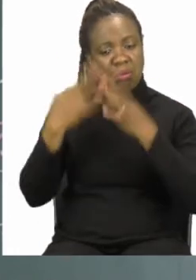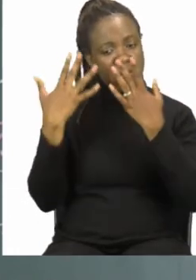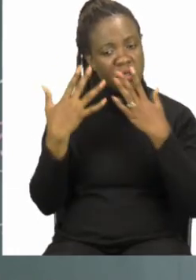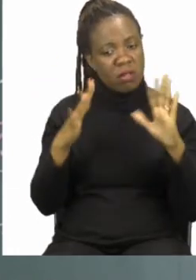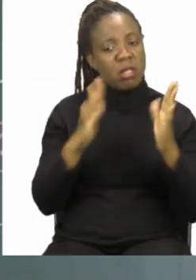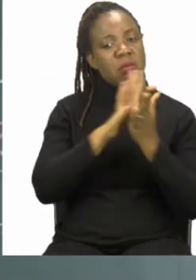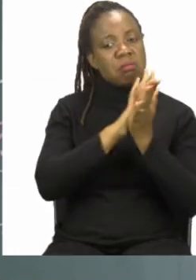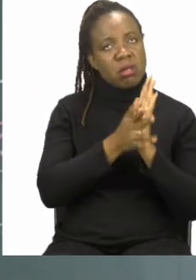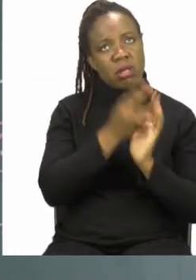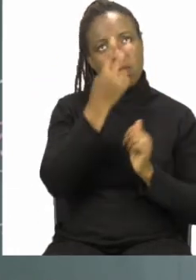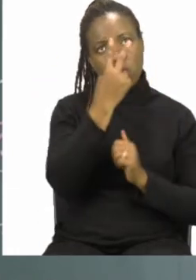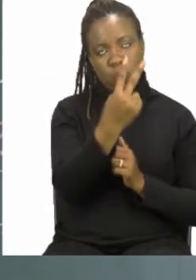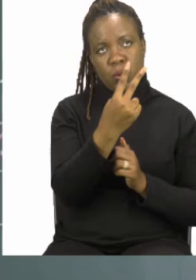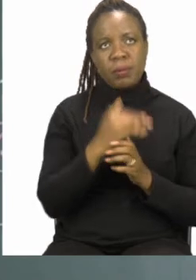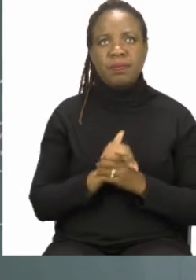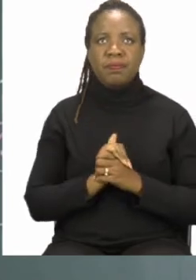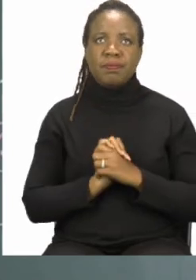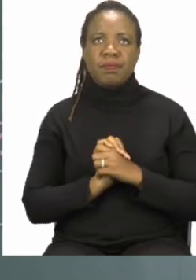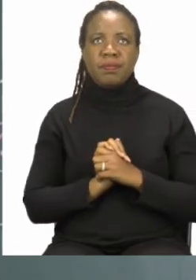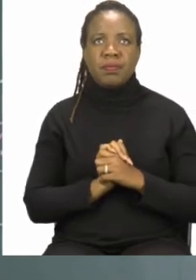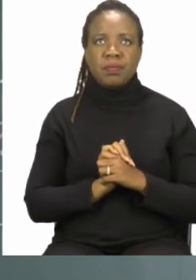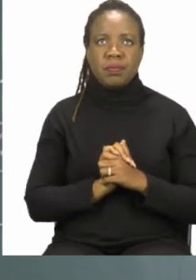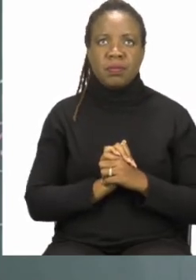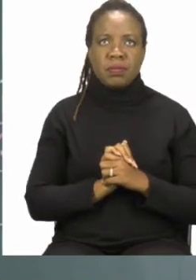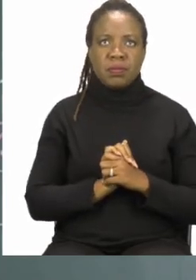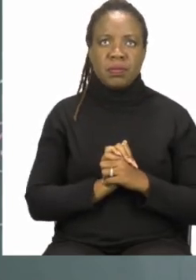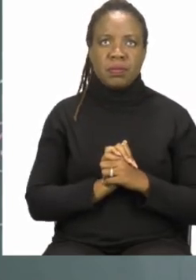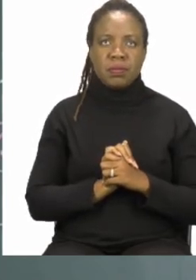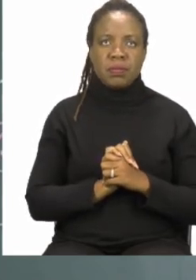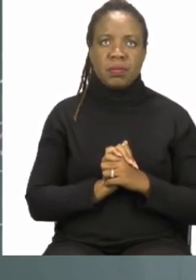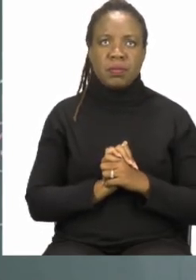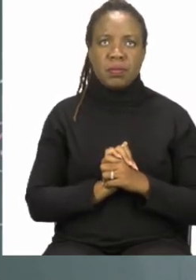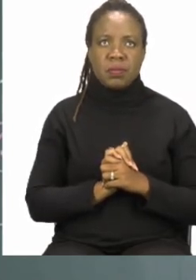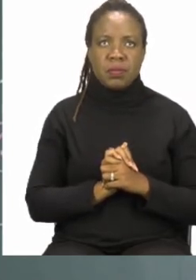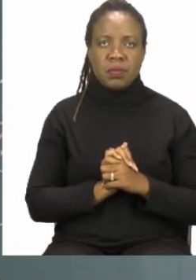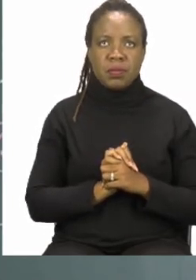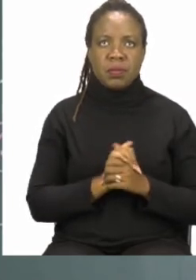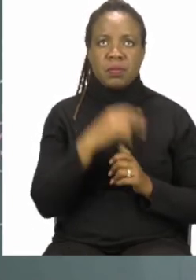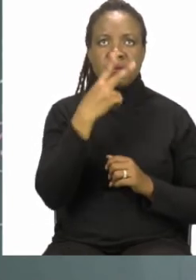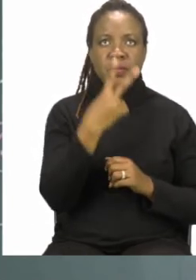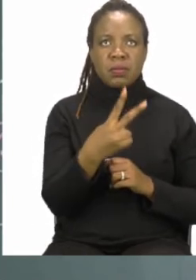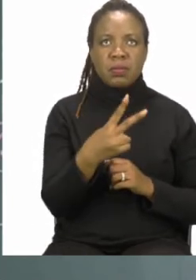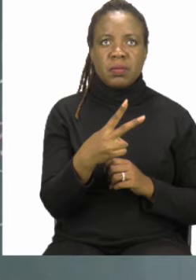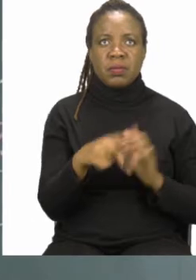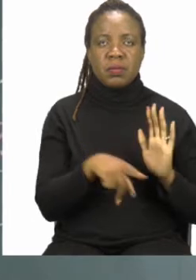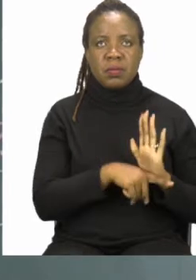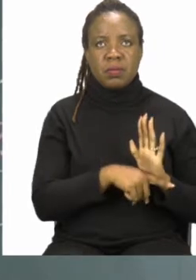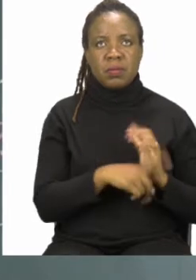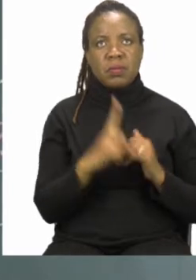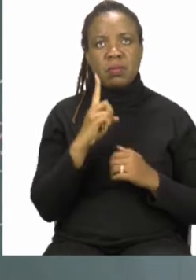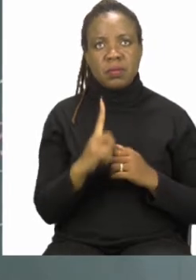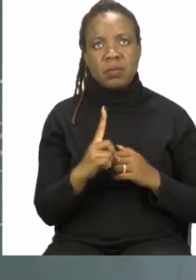1 from 3. So now it is a 2. So we say 2